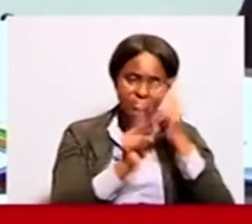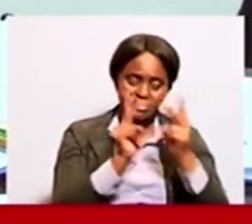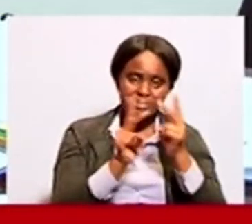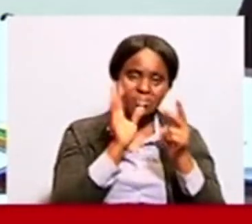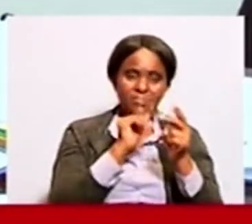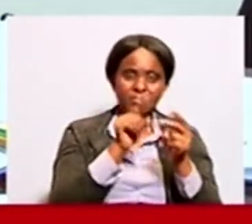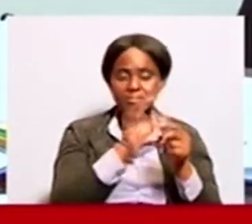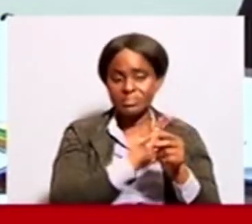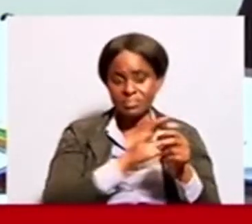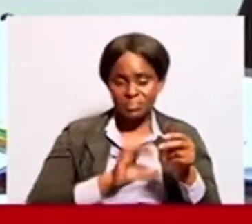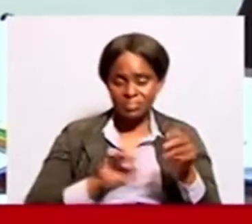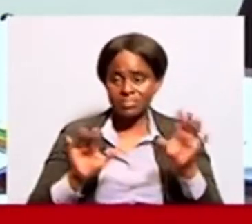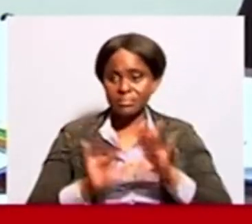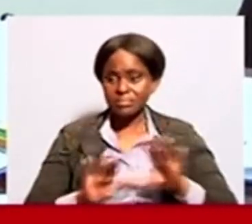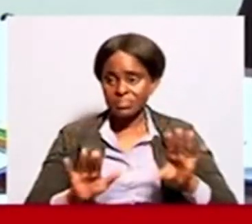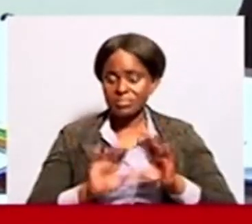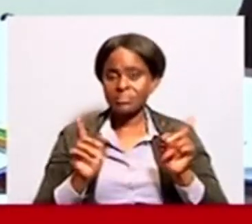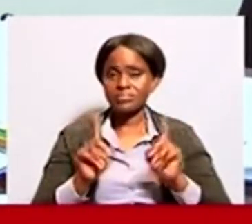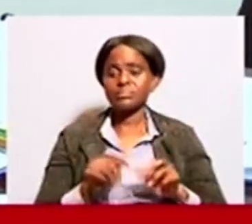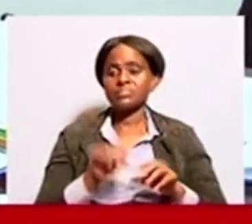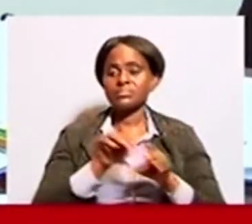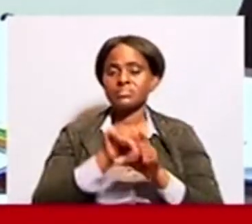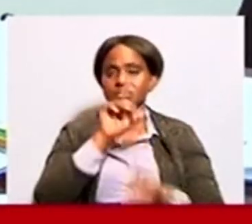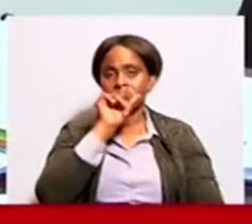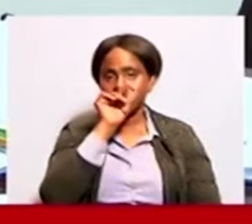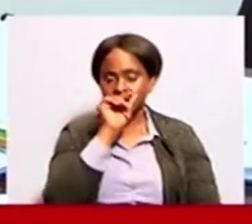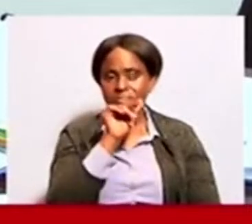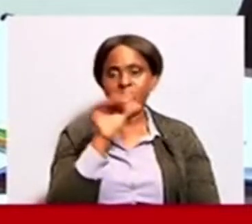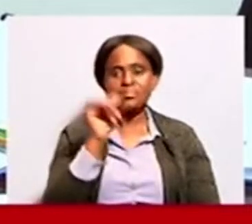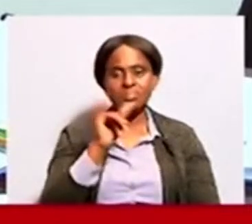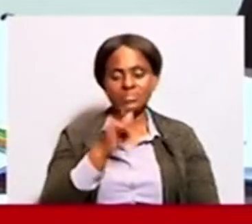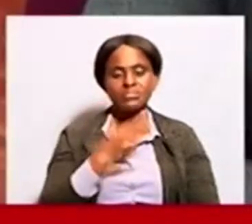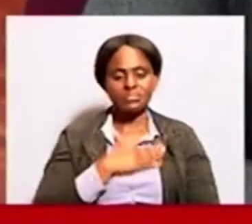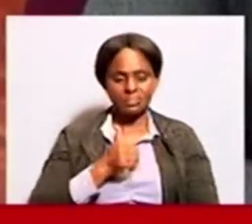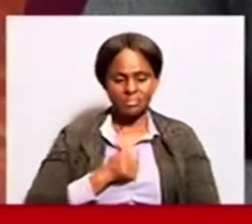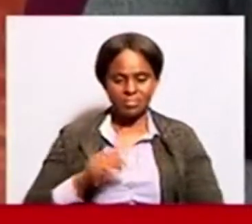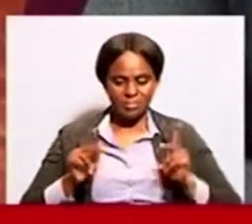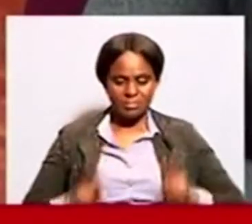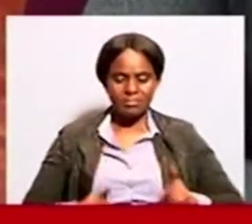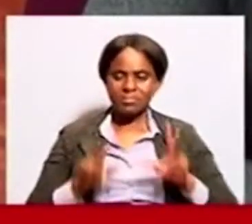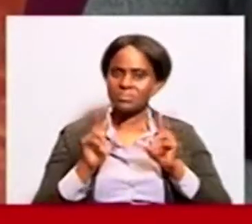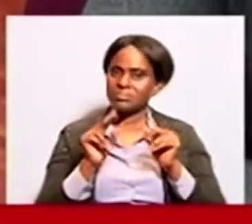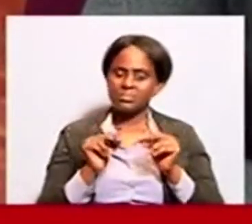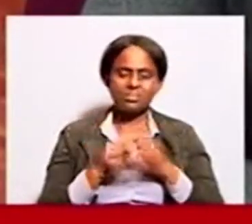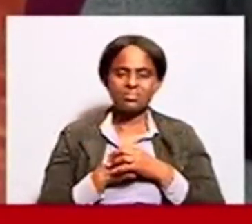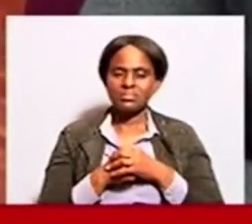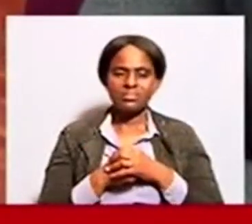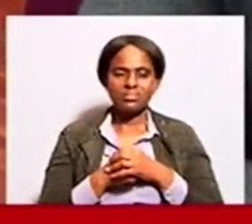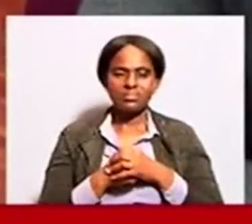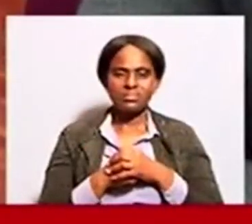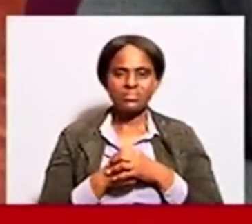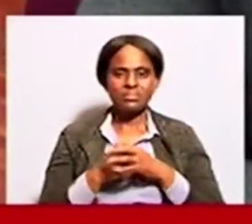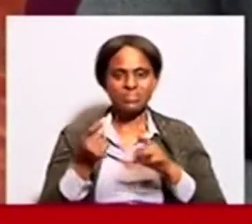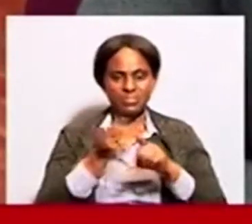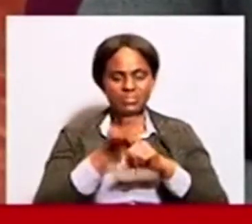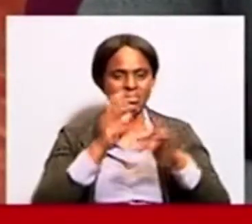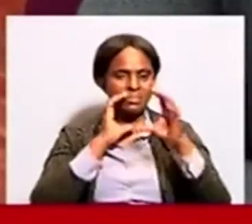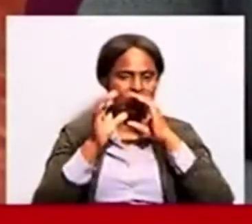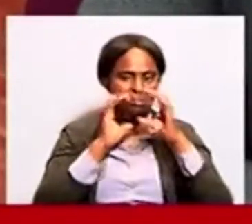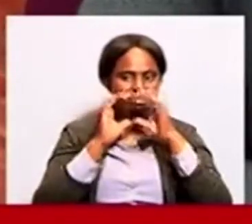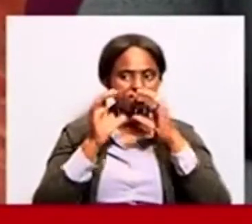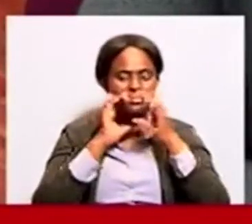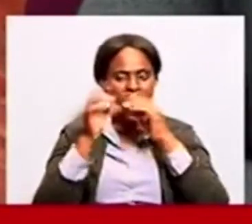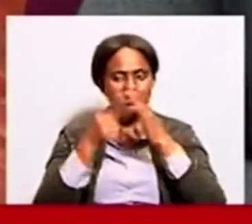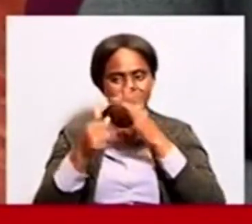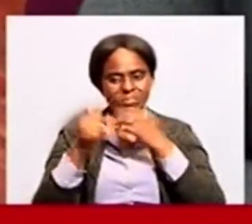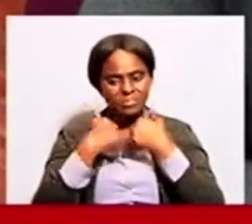where this company is in Livingston? Personally, Chair, no. Maybe Because my from the colleagues. correspondence that you have with the contractor,